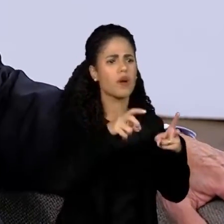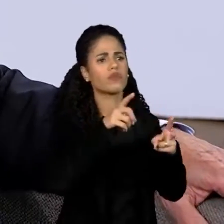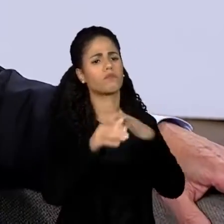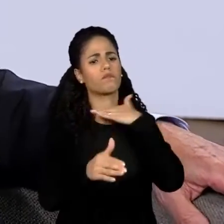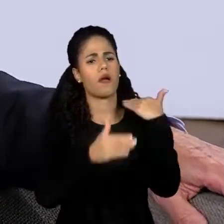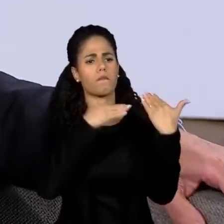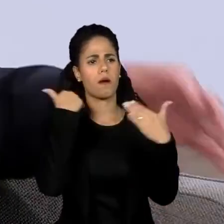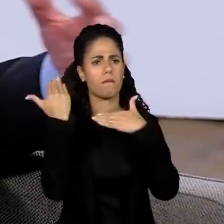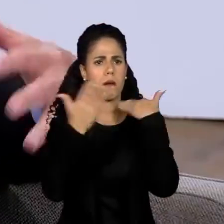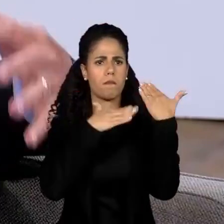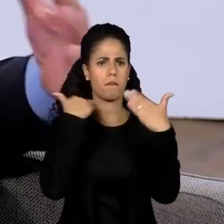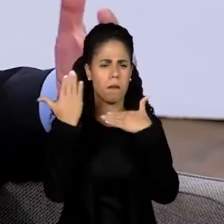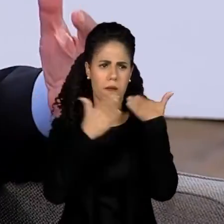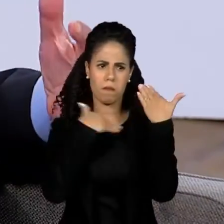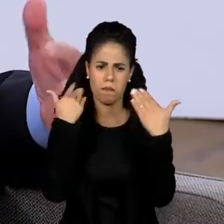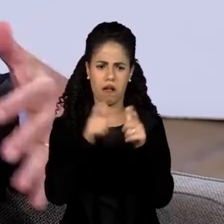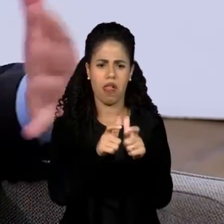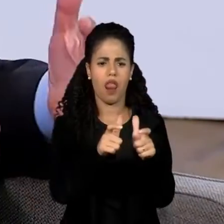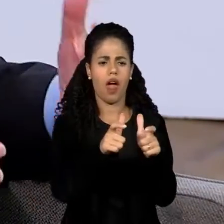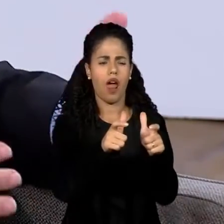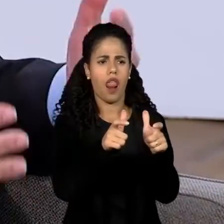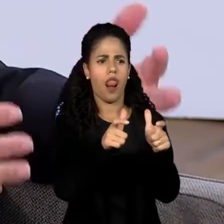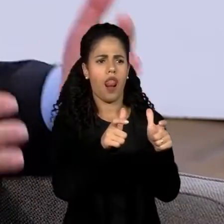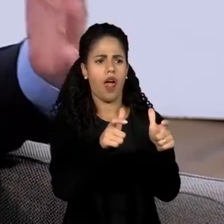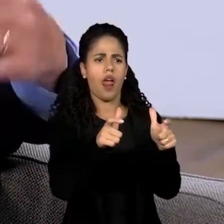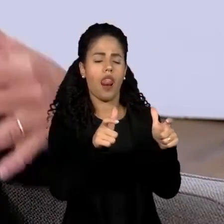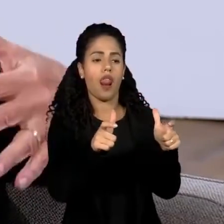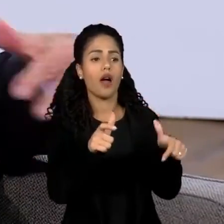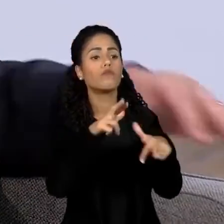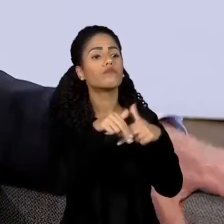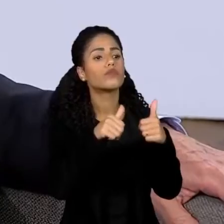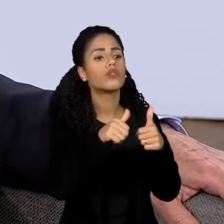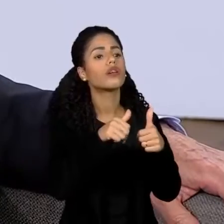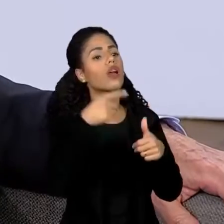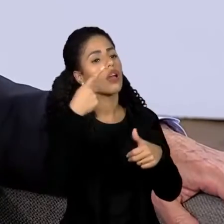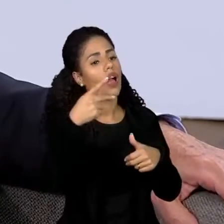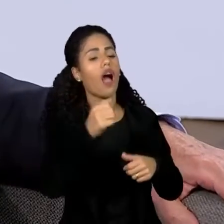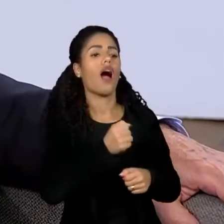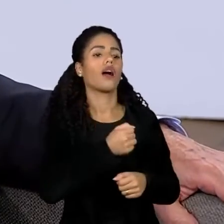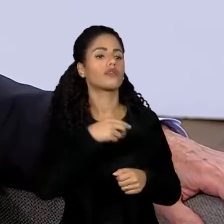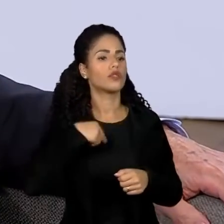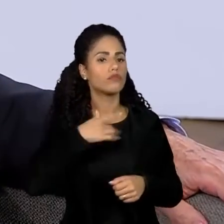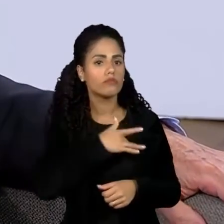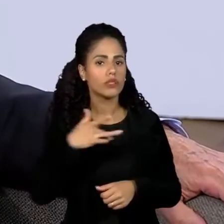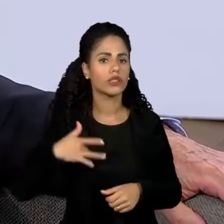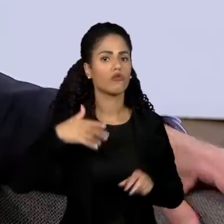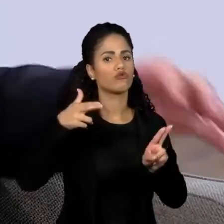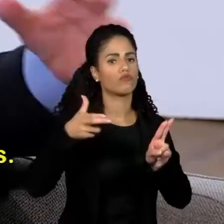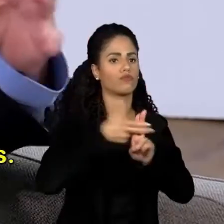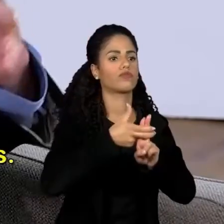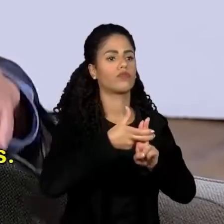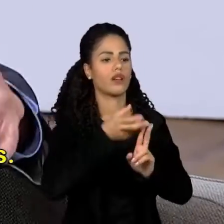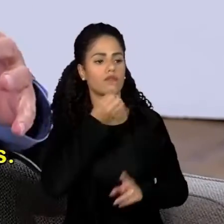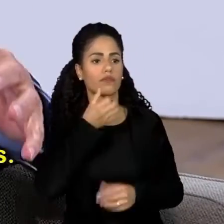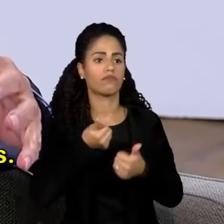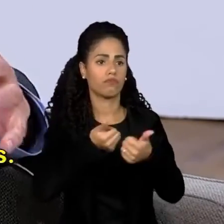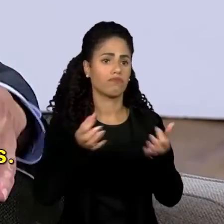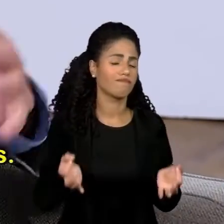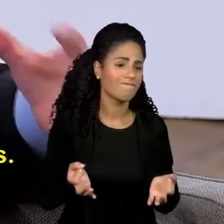deaths. And that was because you too don't have an adequate public health care. You